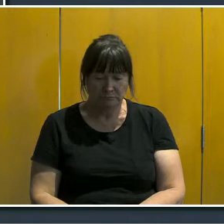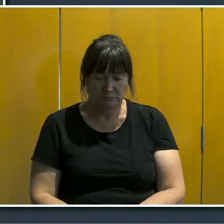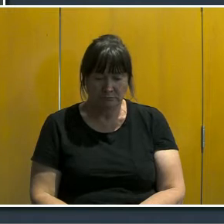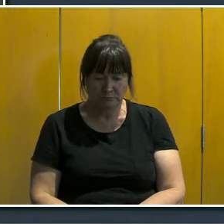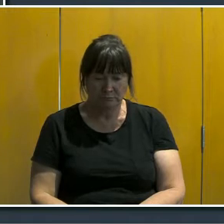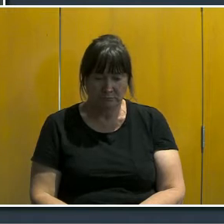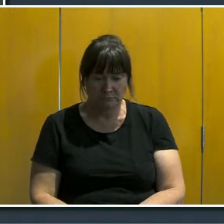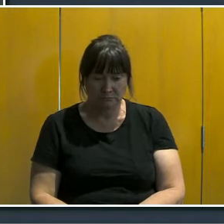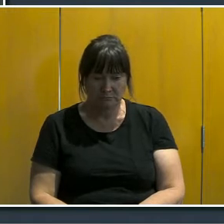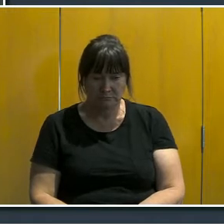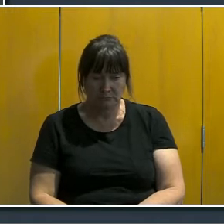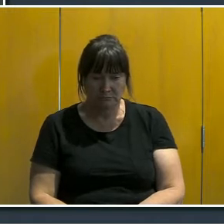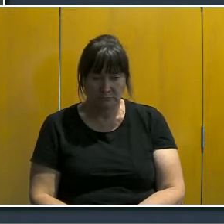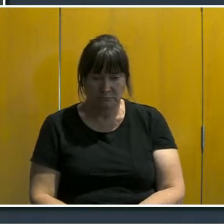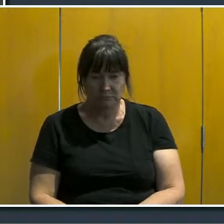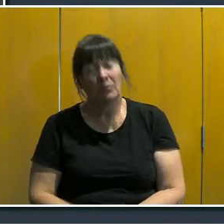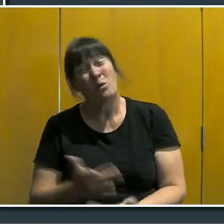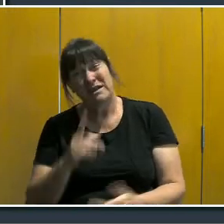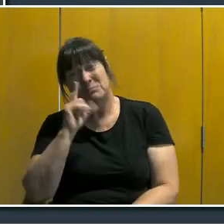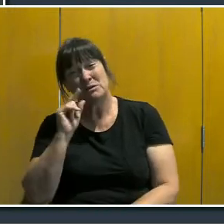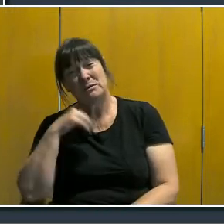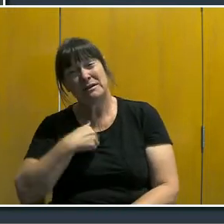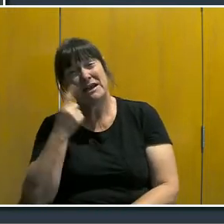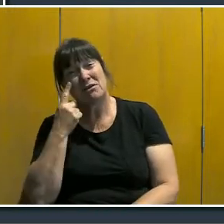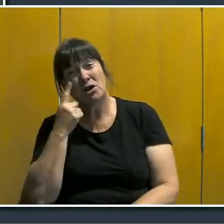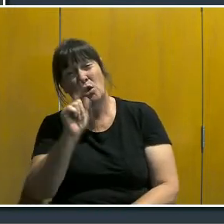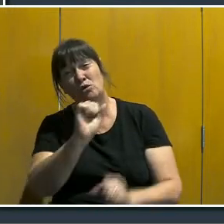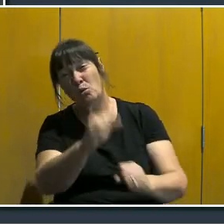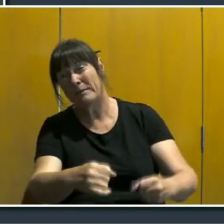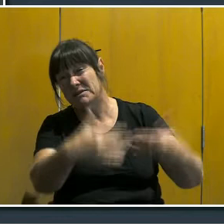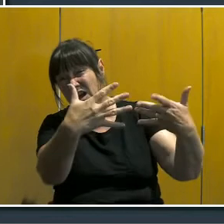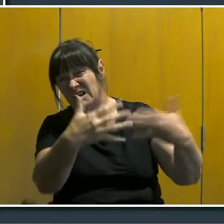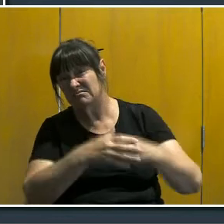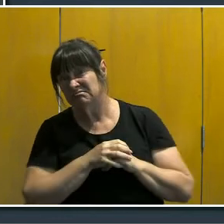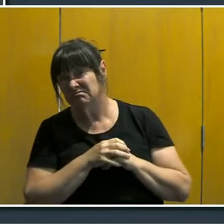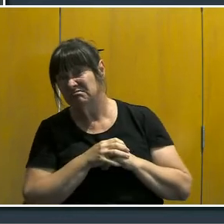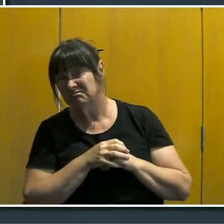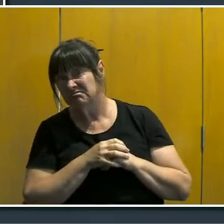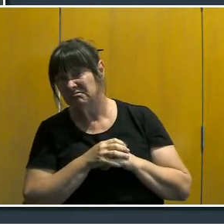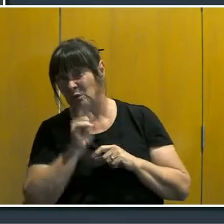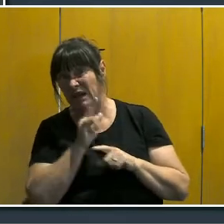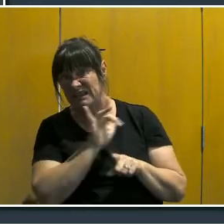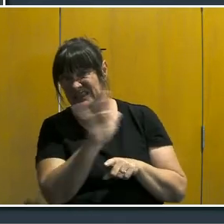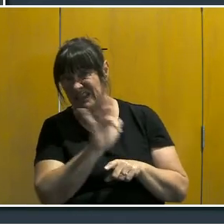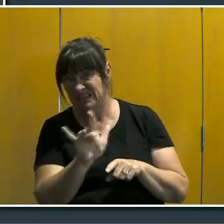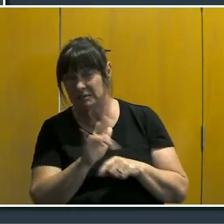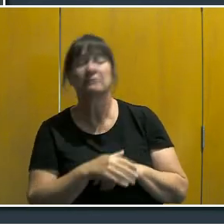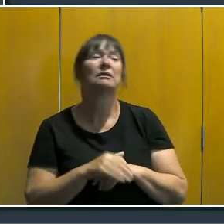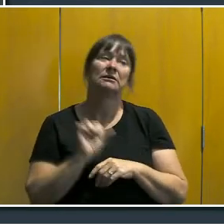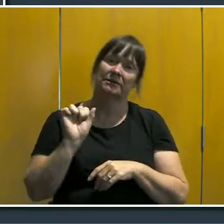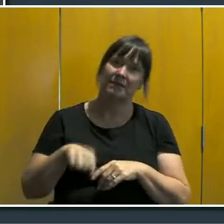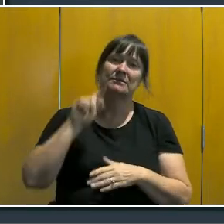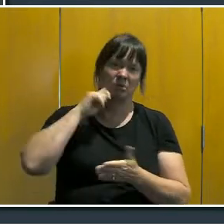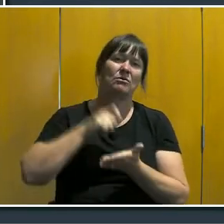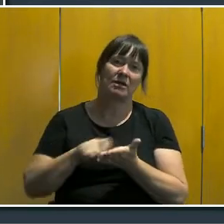So that's possibly something that needs looking at on that online form. Thank you for that. We'll definitely make a note of it and